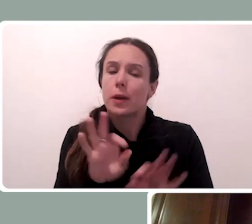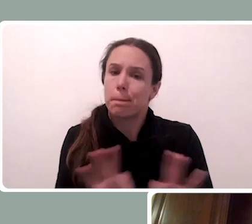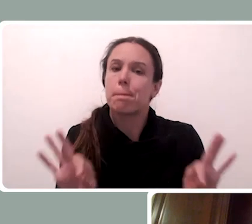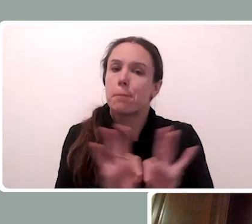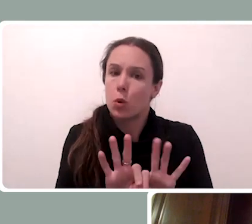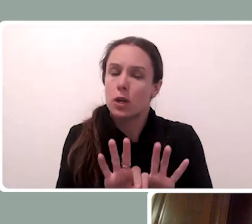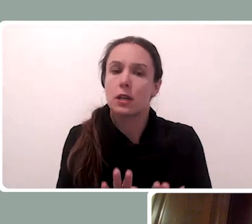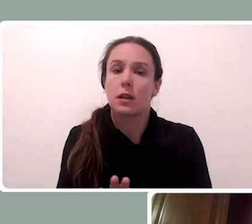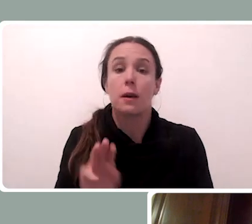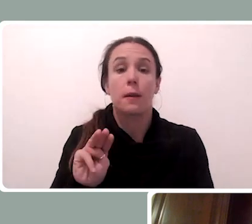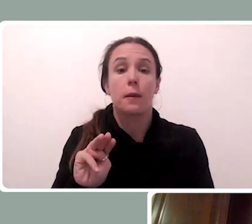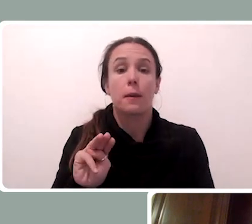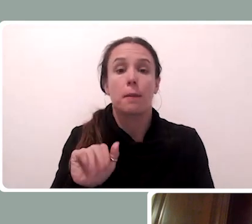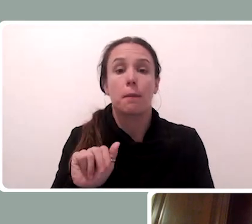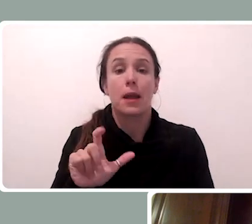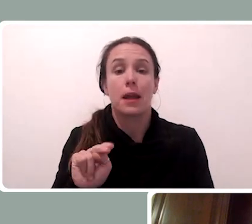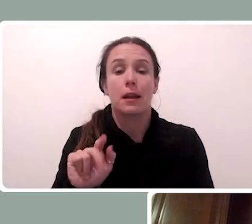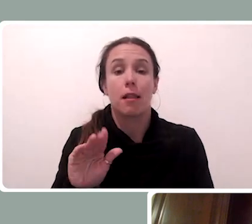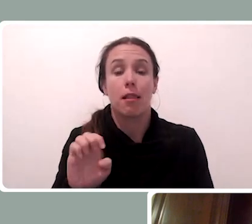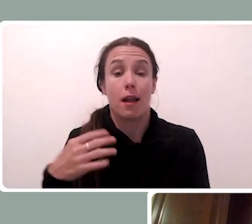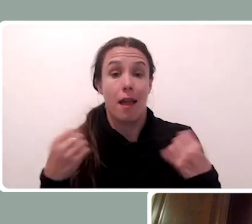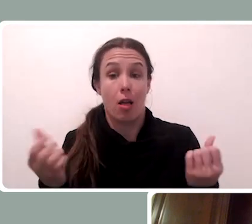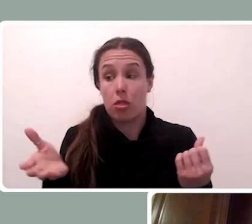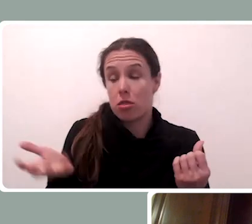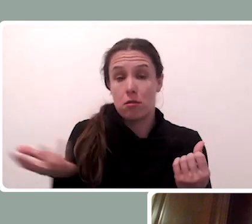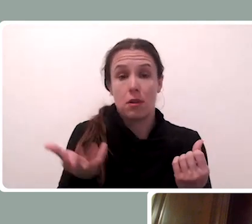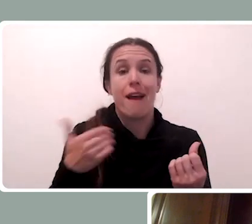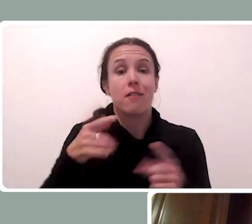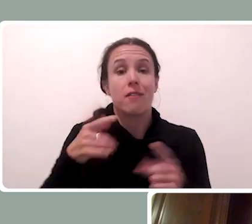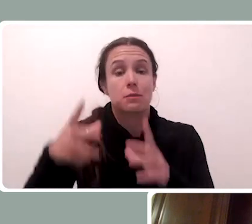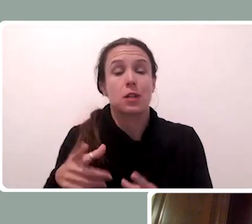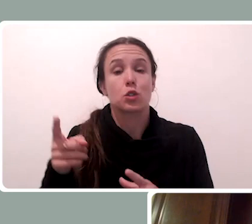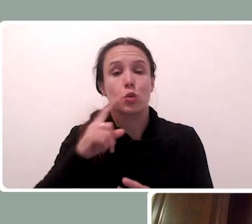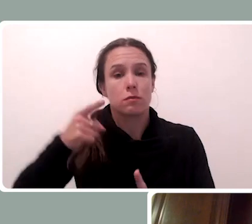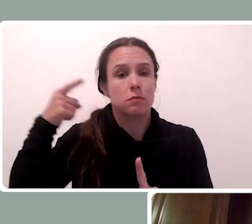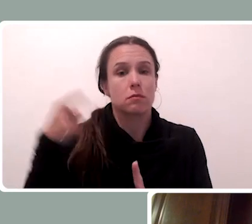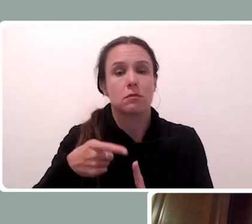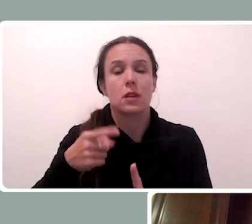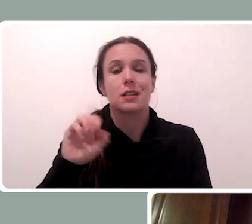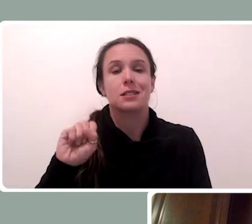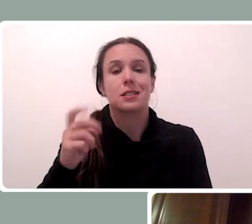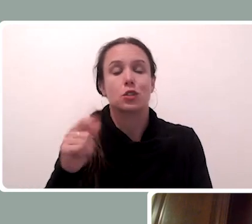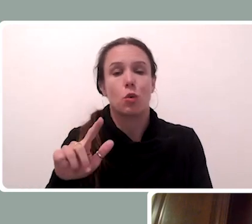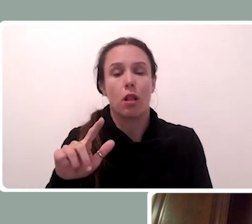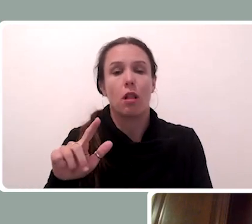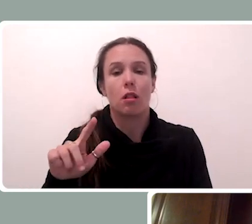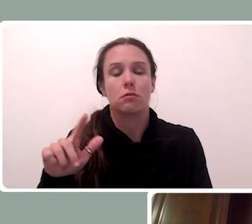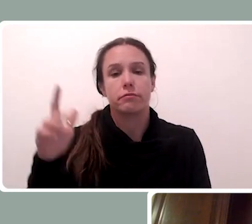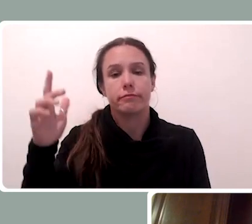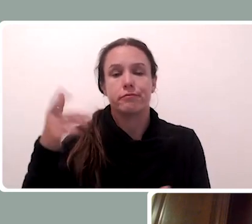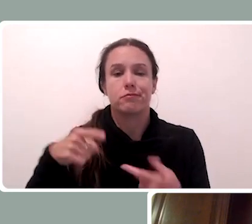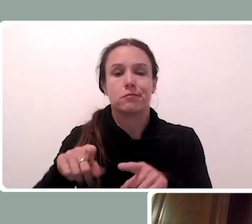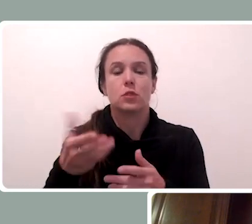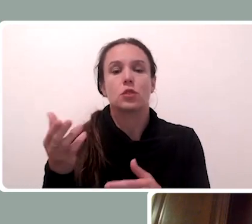Mainline Health actually has a specialist who specializes in sexual disorders for patients who are undergoing cancer therapy. So that is a very